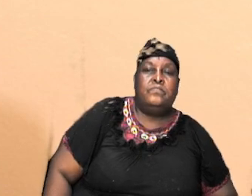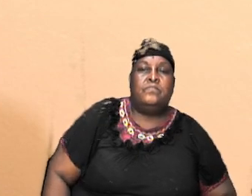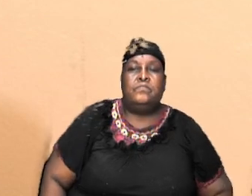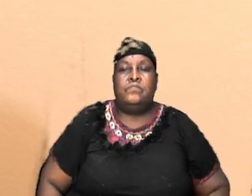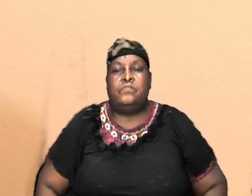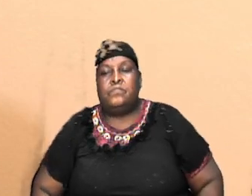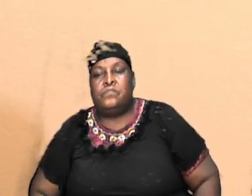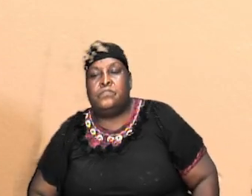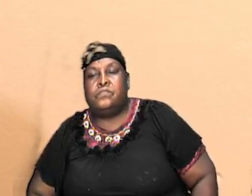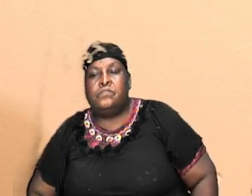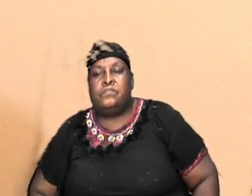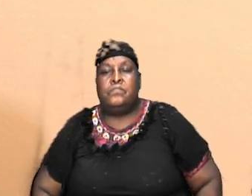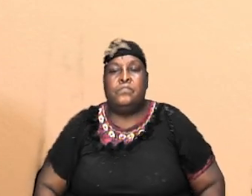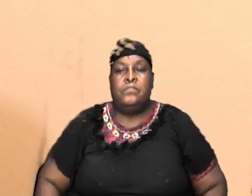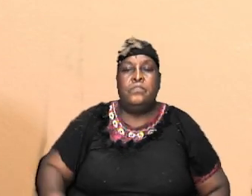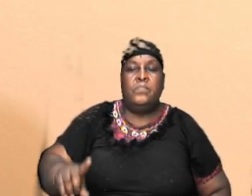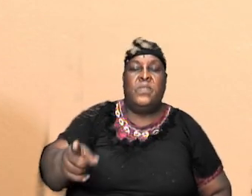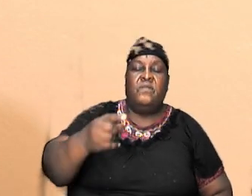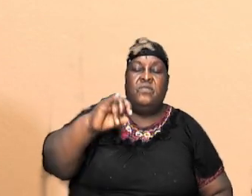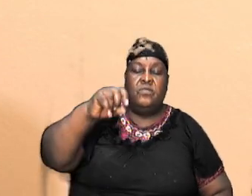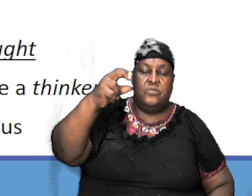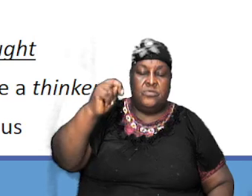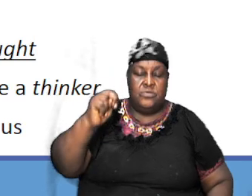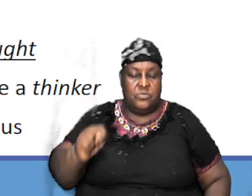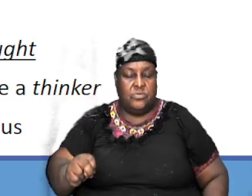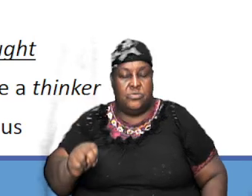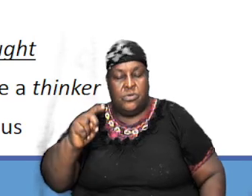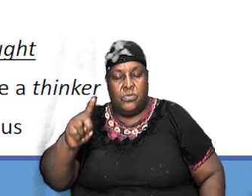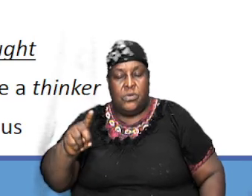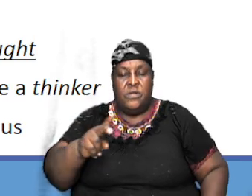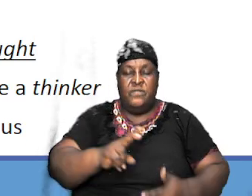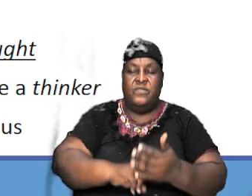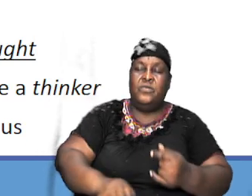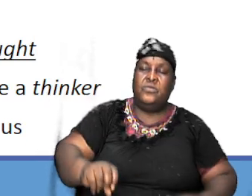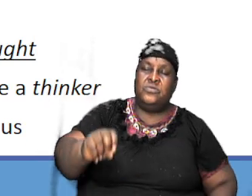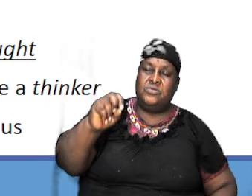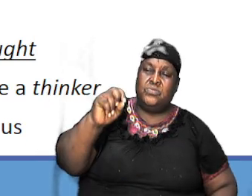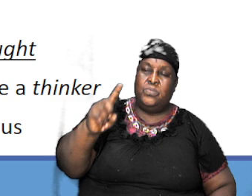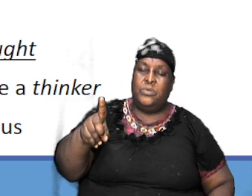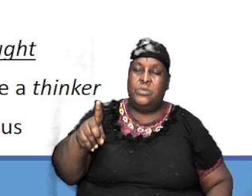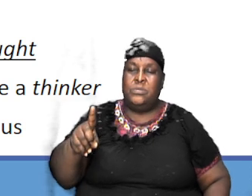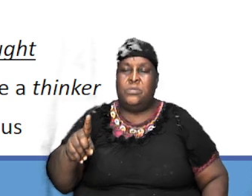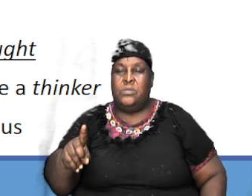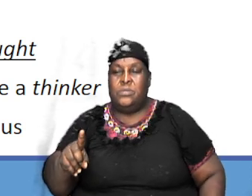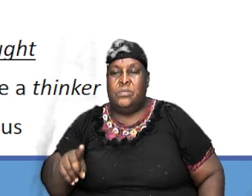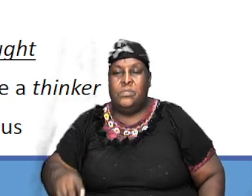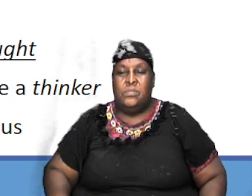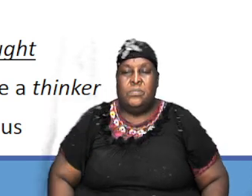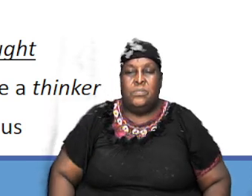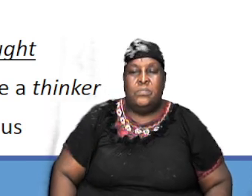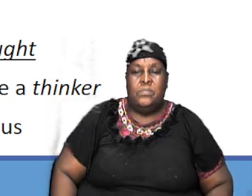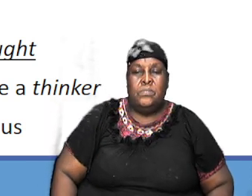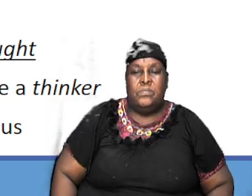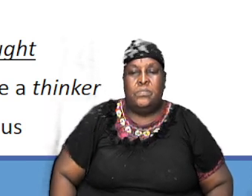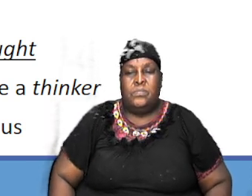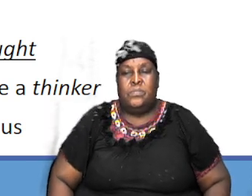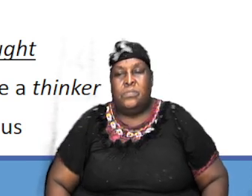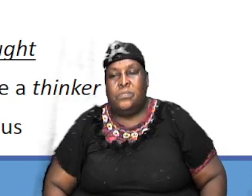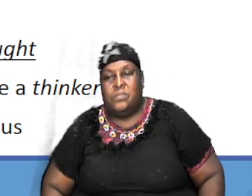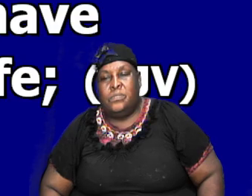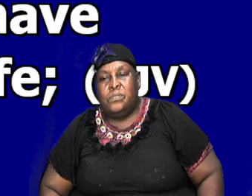So we're going to look at 1 John 1, verse 1, and we're going to also look at 1 John 1, verse